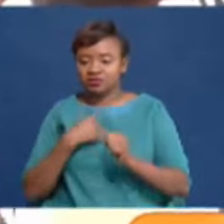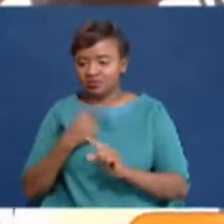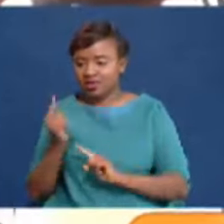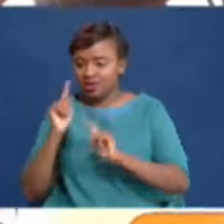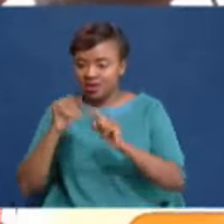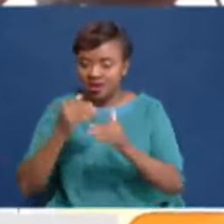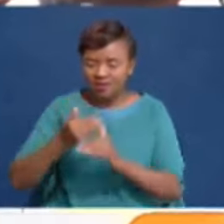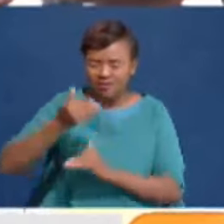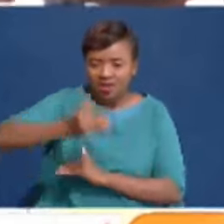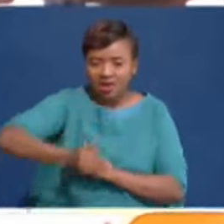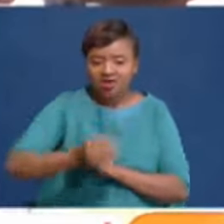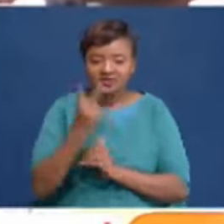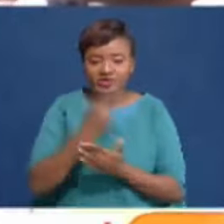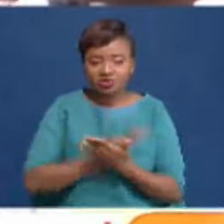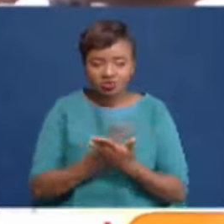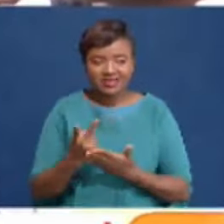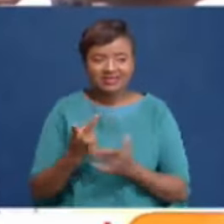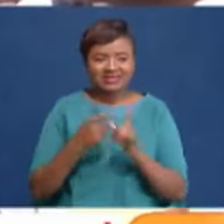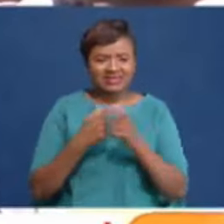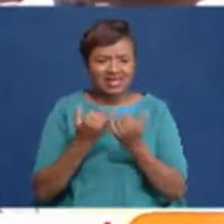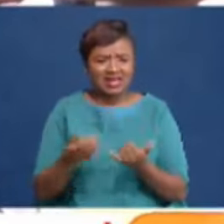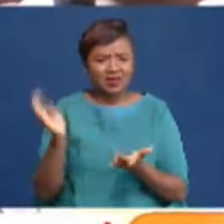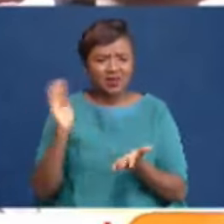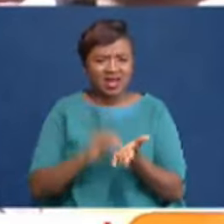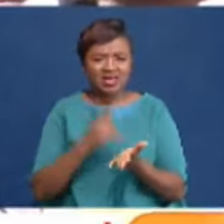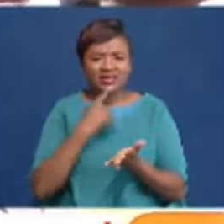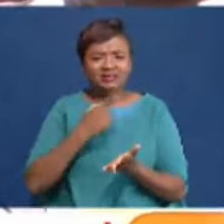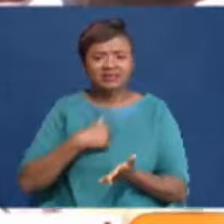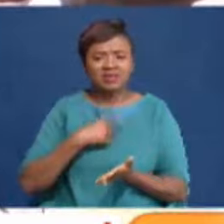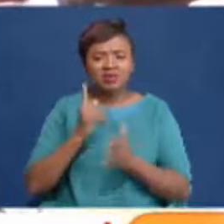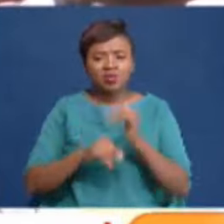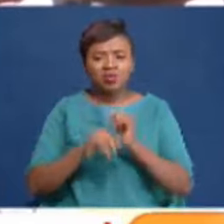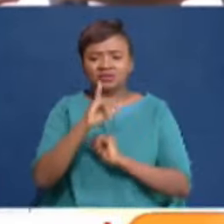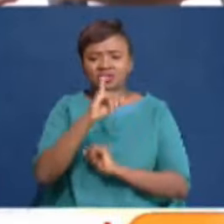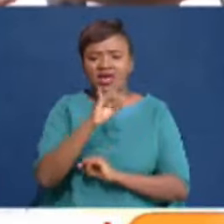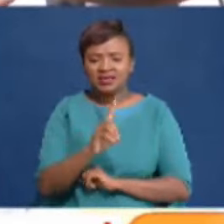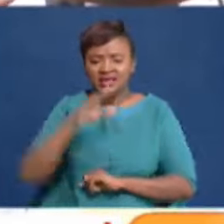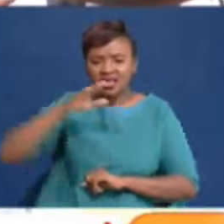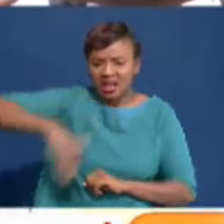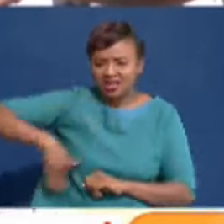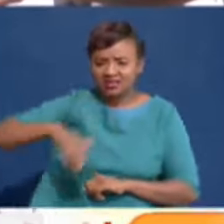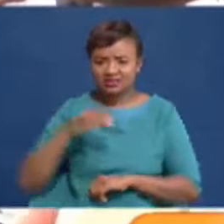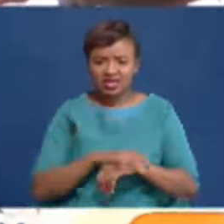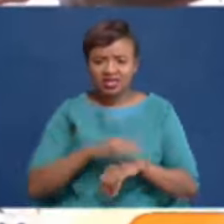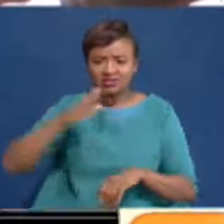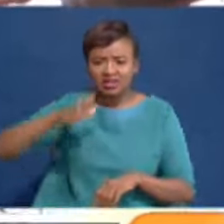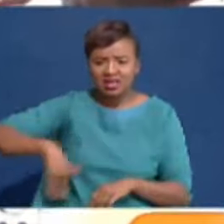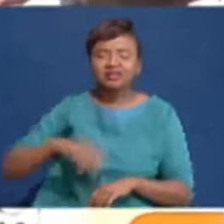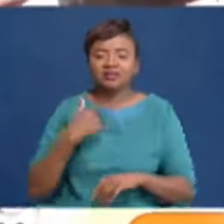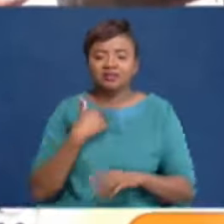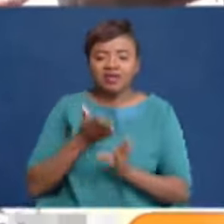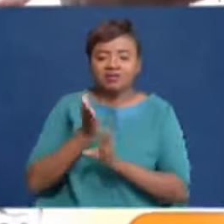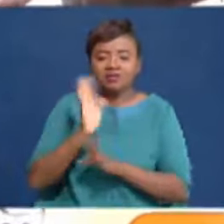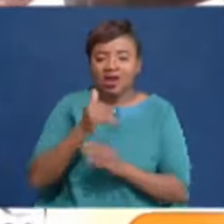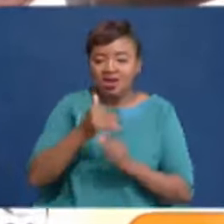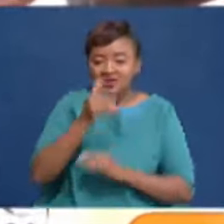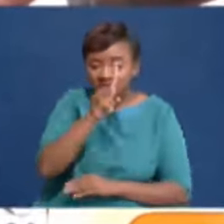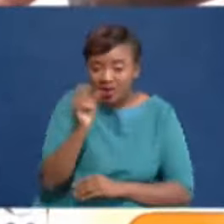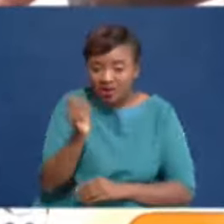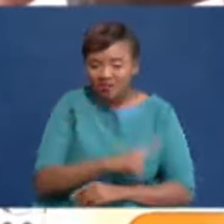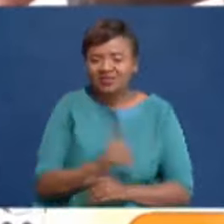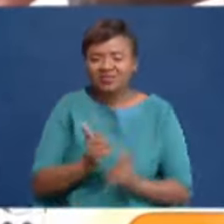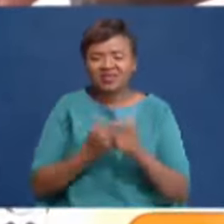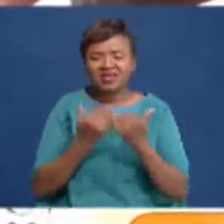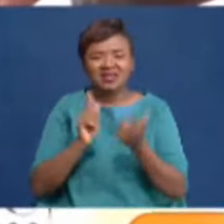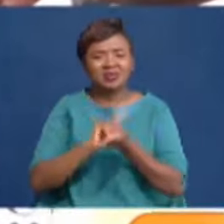Kukuja after 2 weeks, tena wananiambia ID imechelewa. Kuja after 1 month. Tena kukuja wananiambia stories juu za